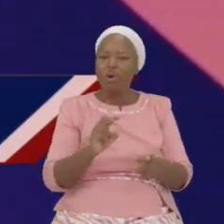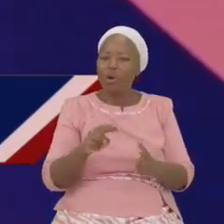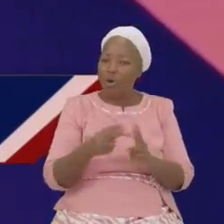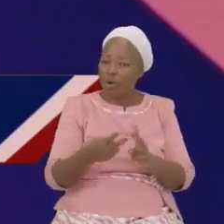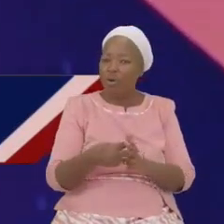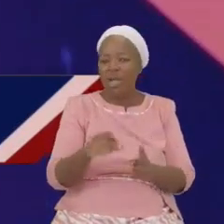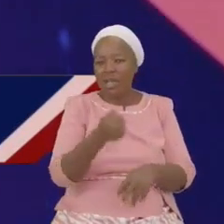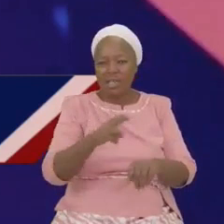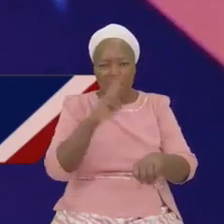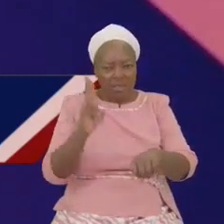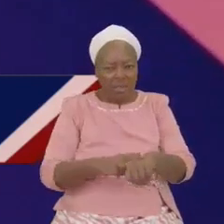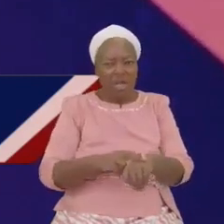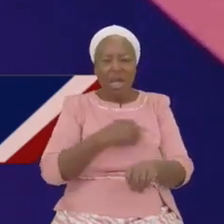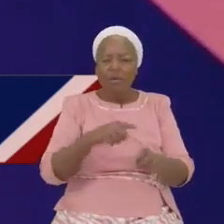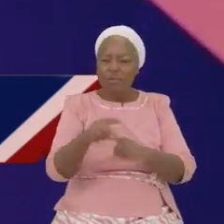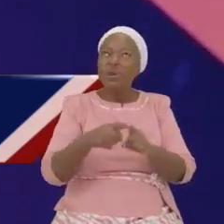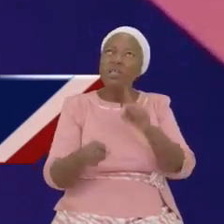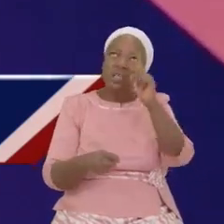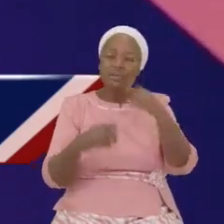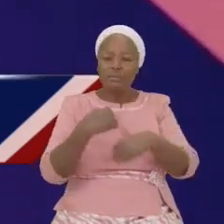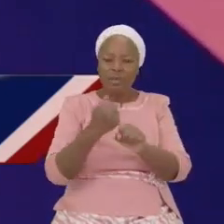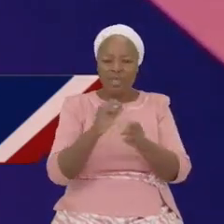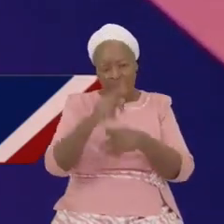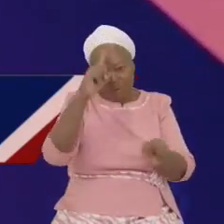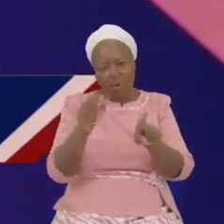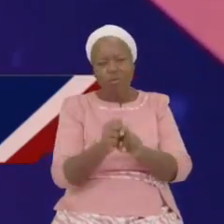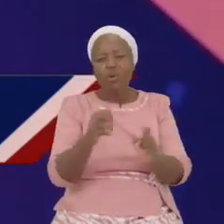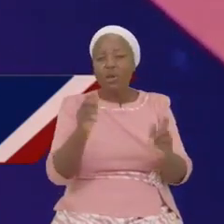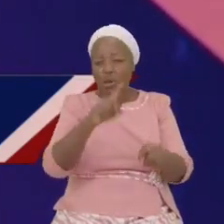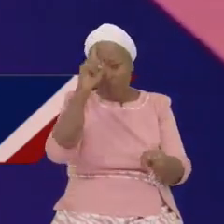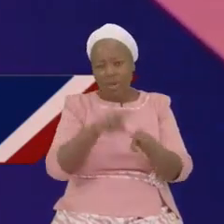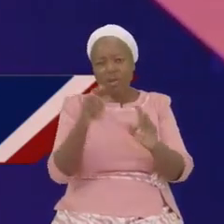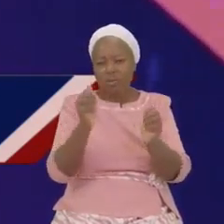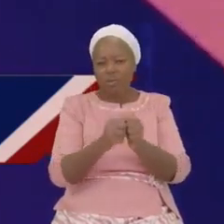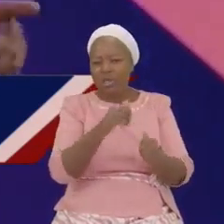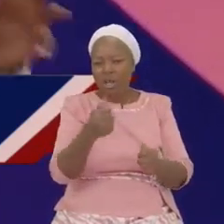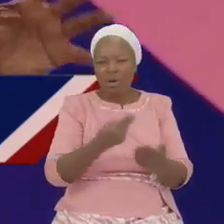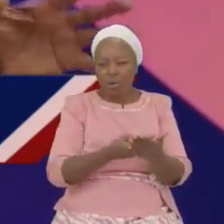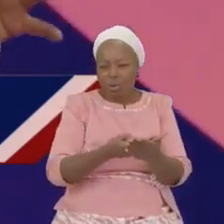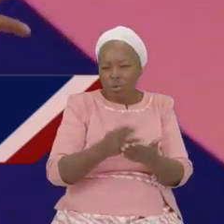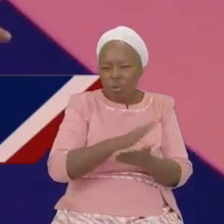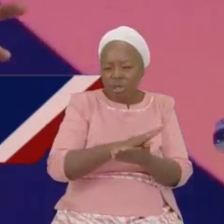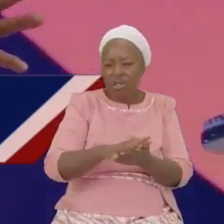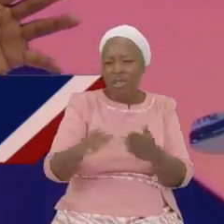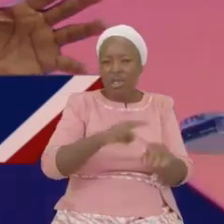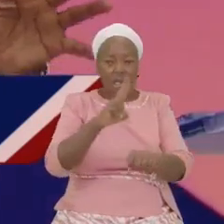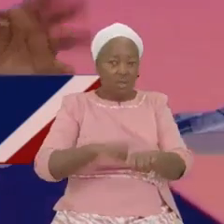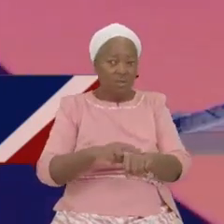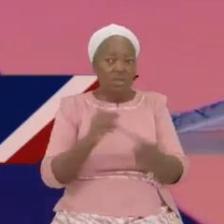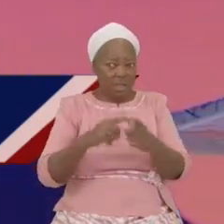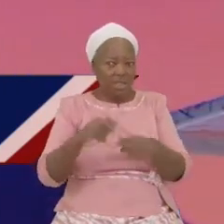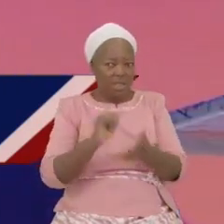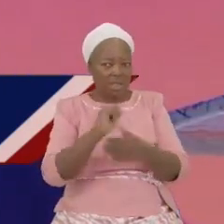with the holy nation, that's Christ, that's the church, he makes that covenant,